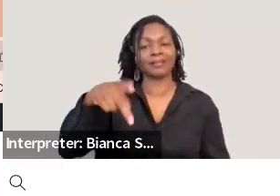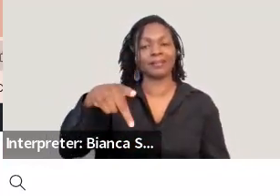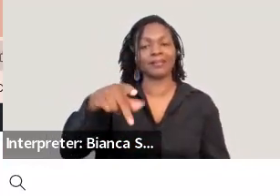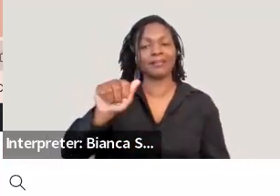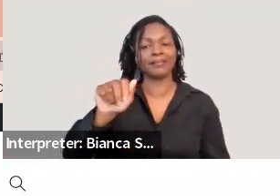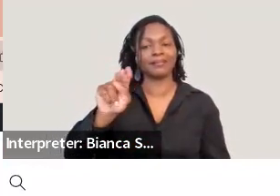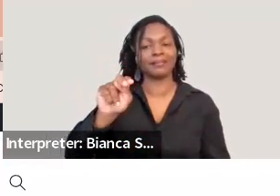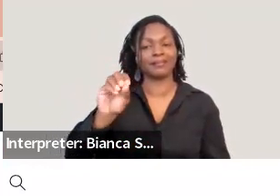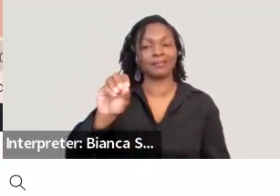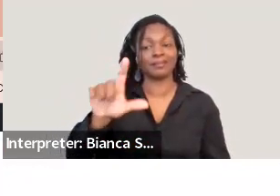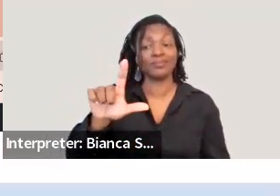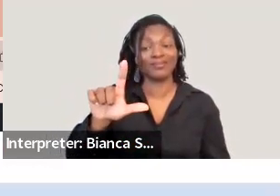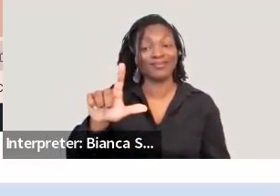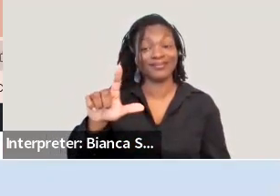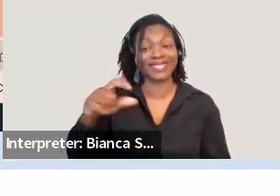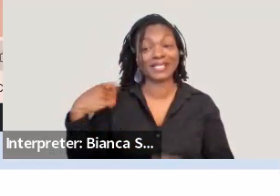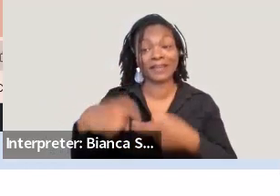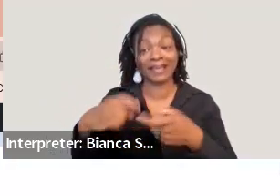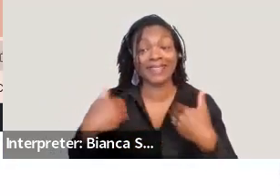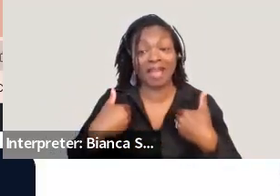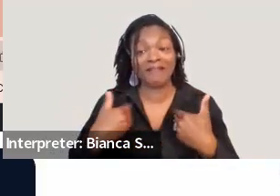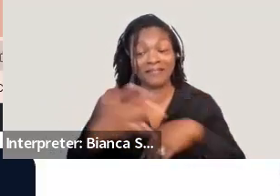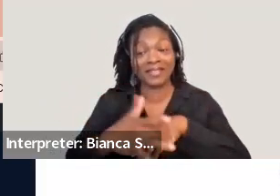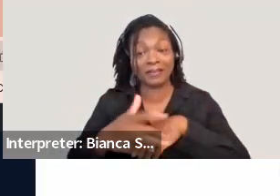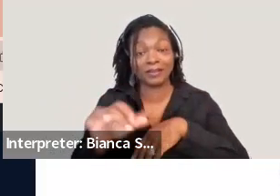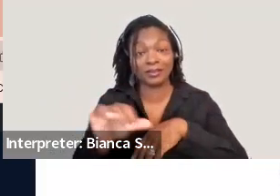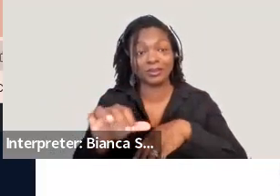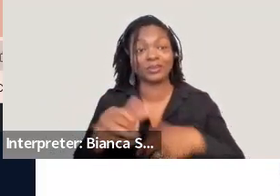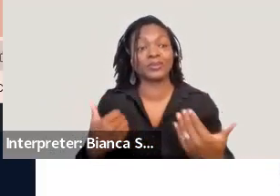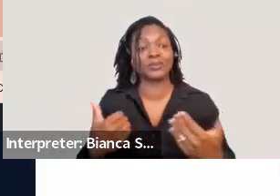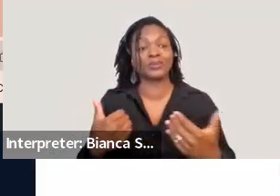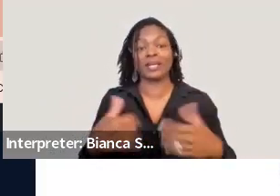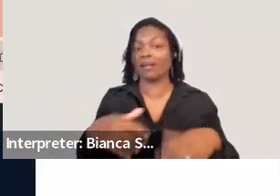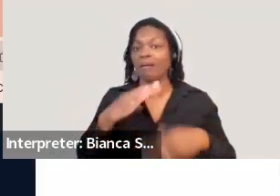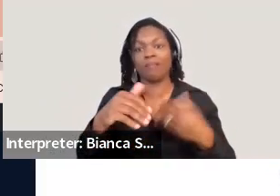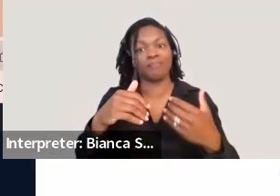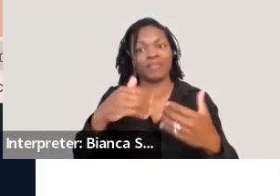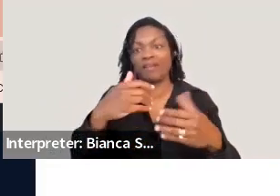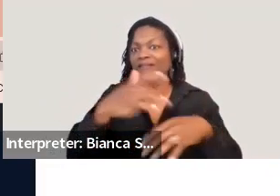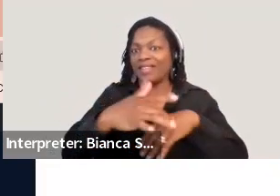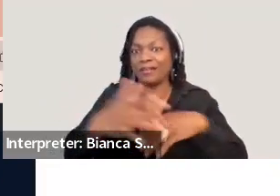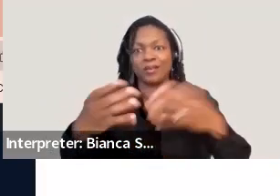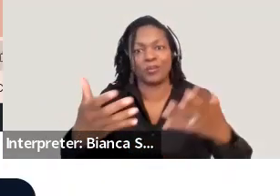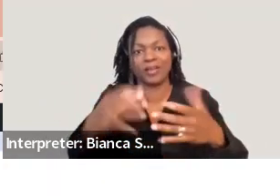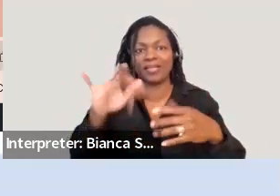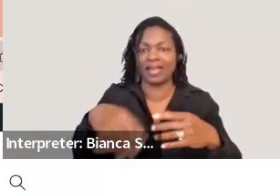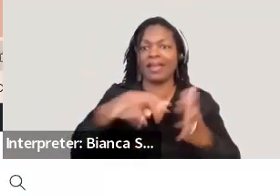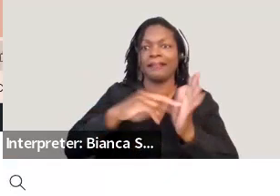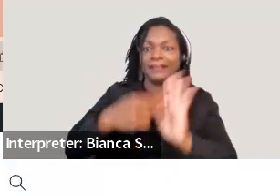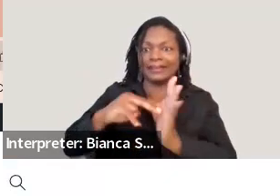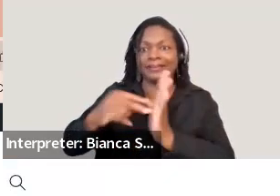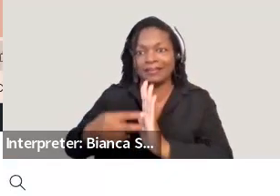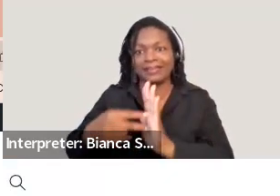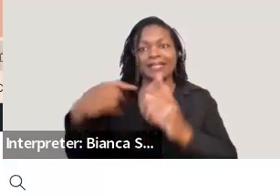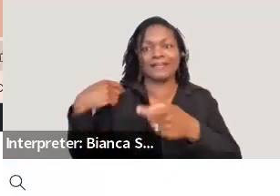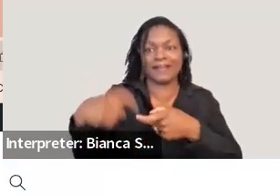Services Finder. And then we have our glossary terms in Spanish. So we